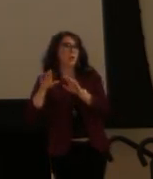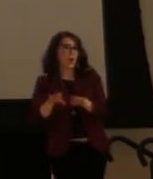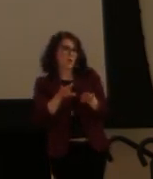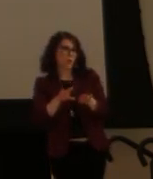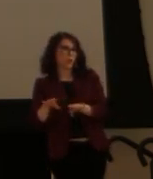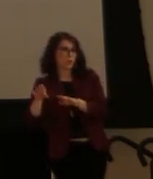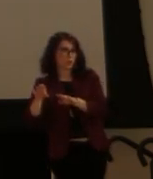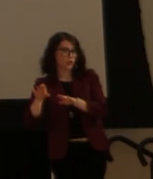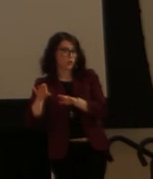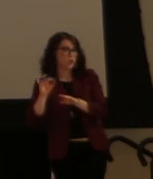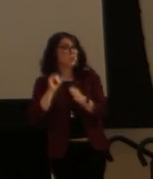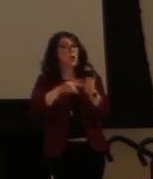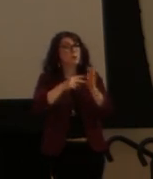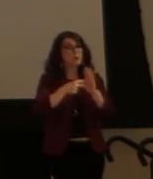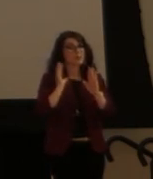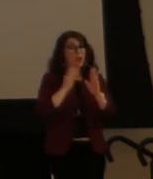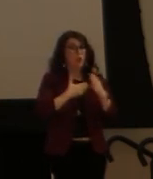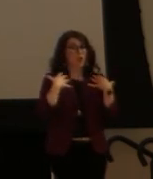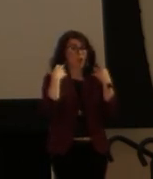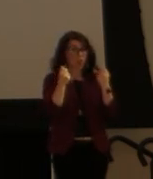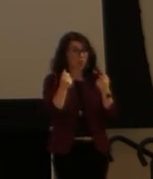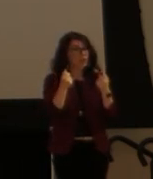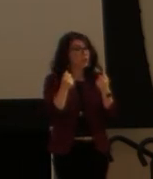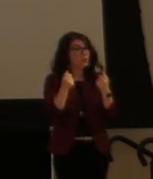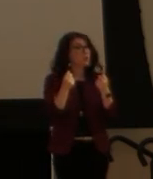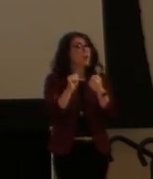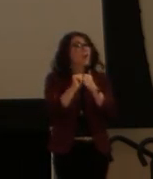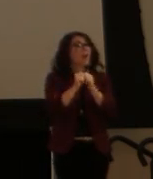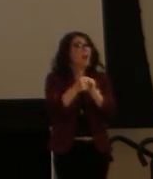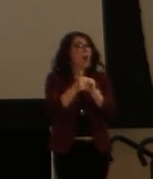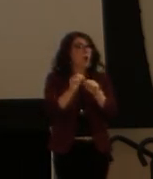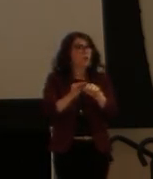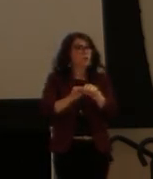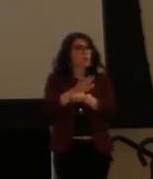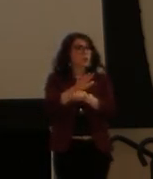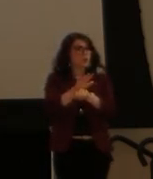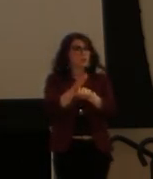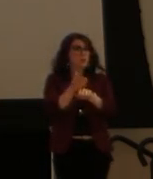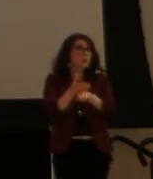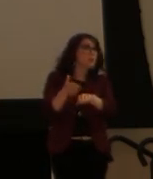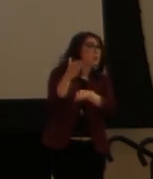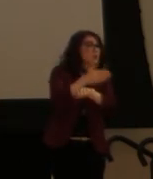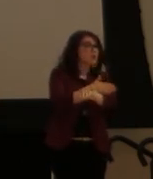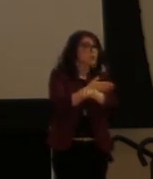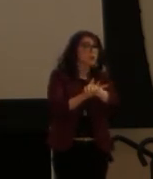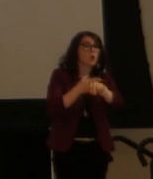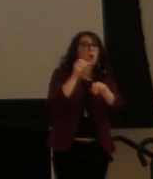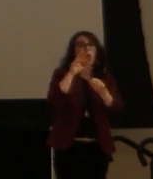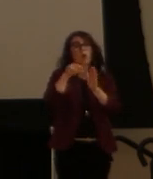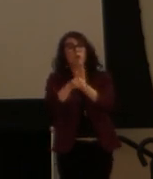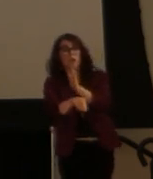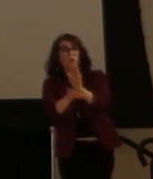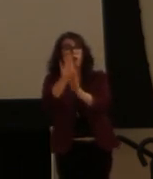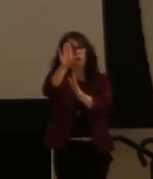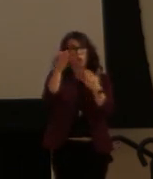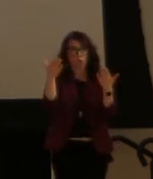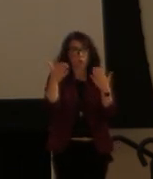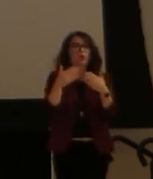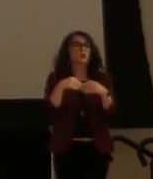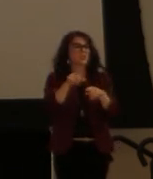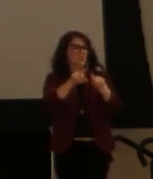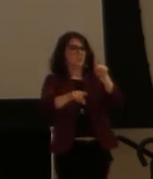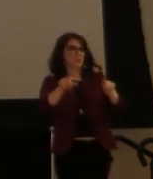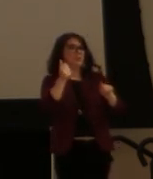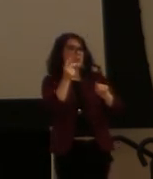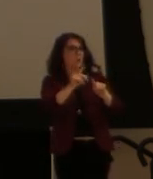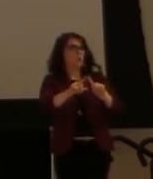What this means is that our health is influenced by a number of factors, and that access to care is